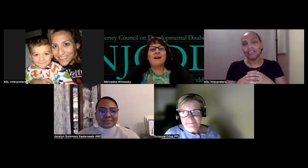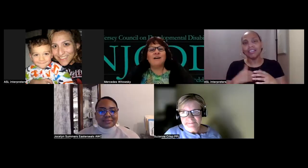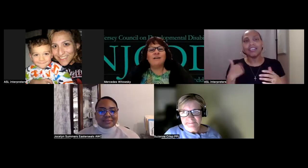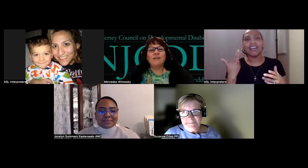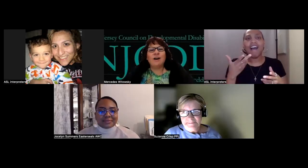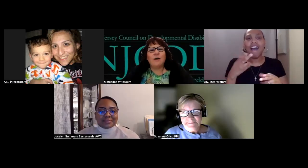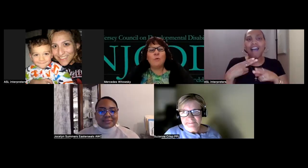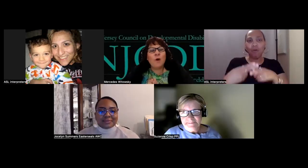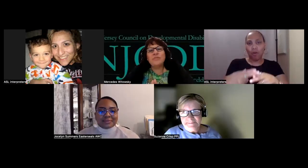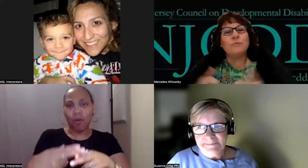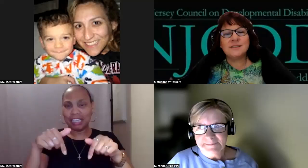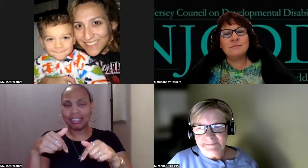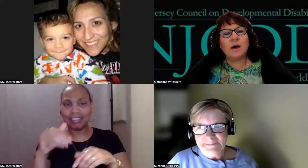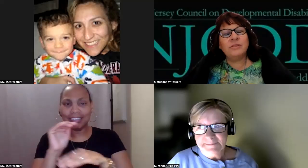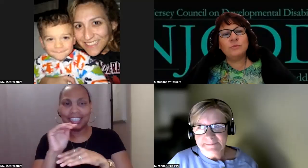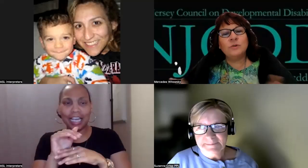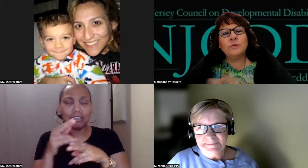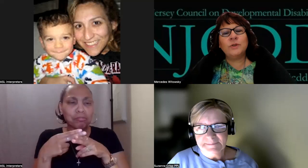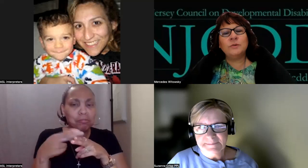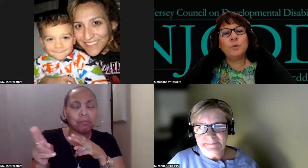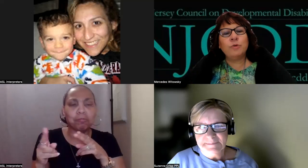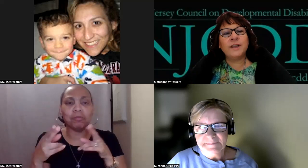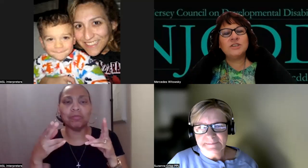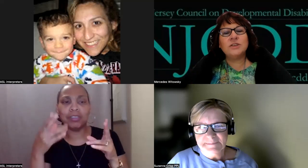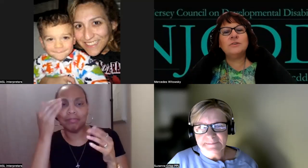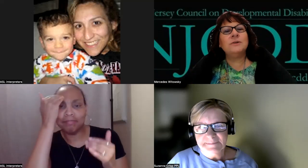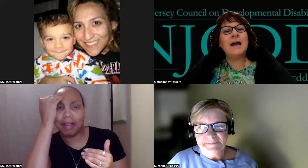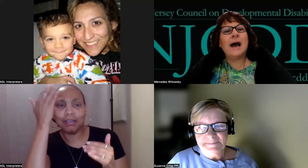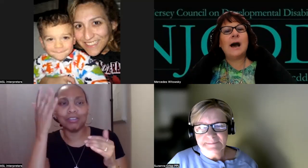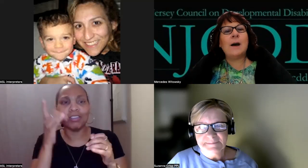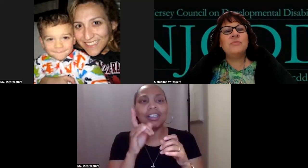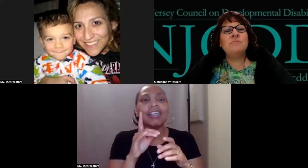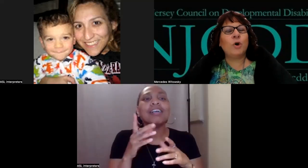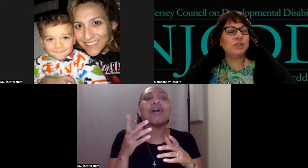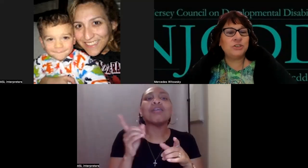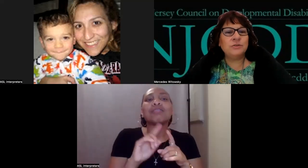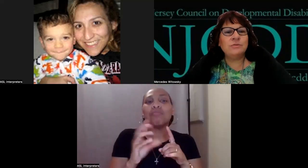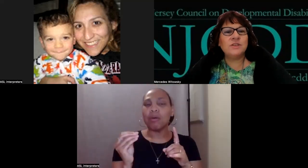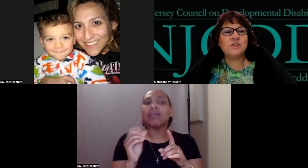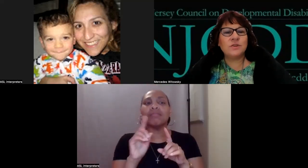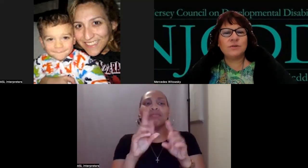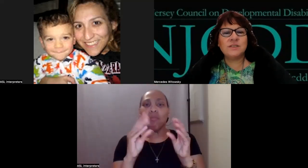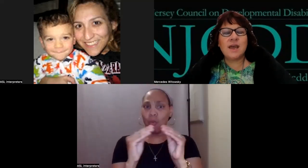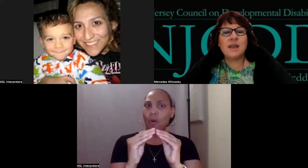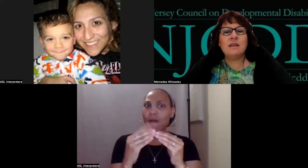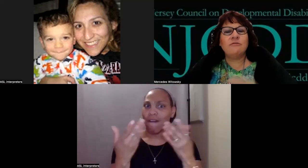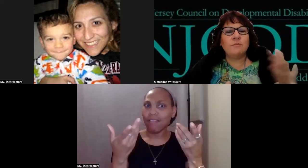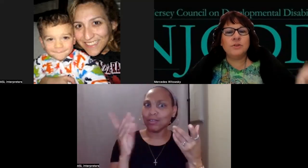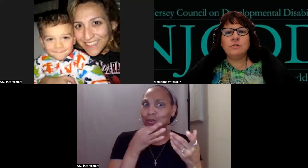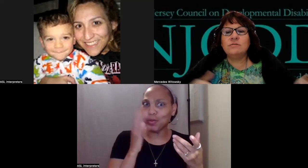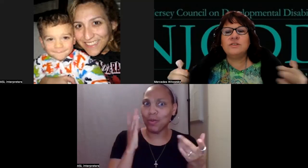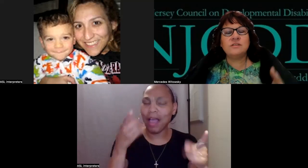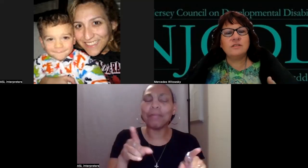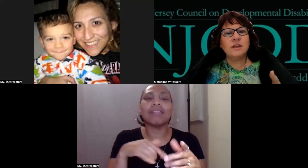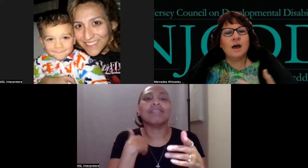of what the rest of the month will bring to you. Part two, this Thursday from